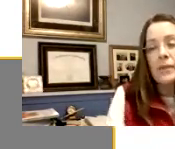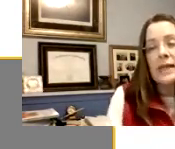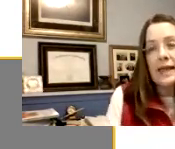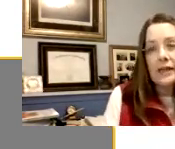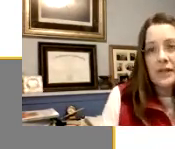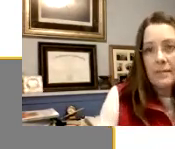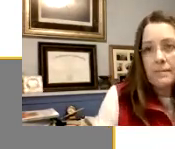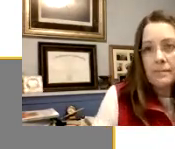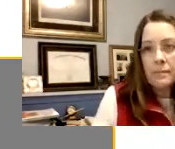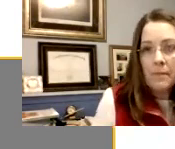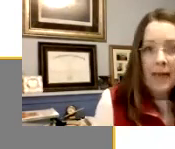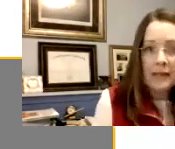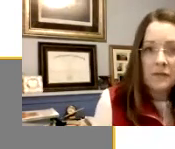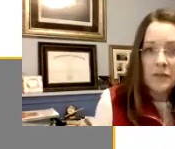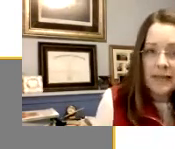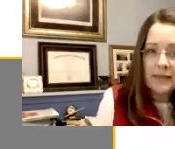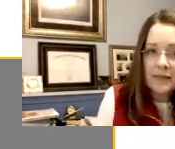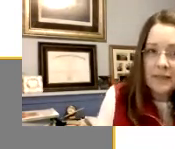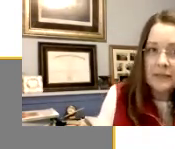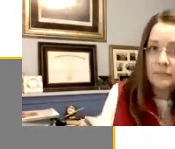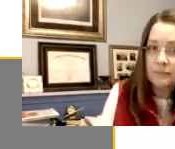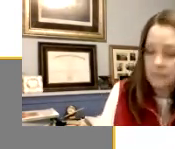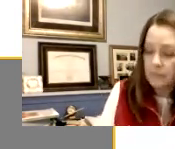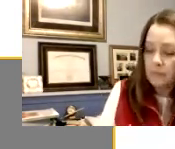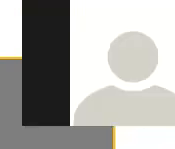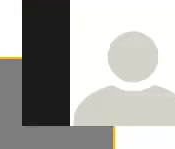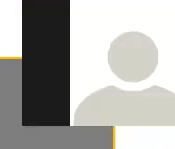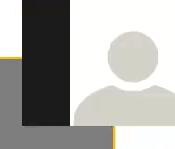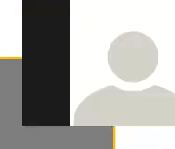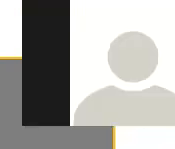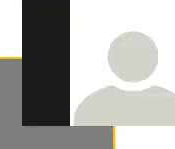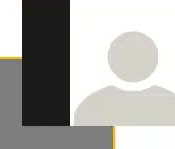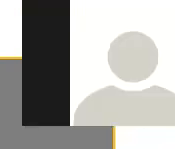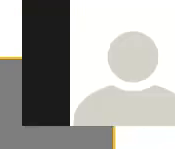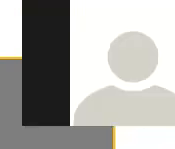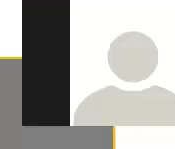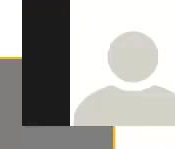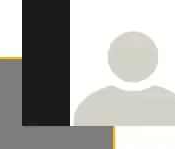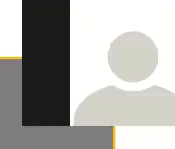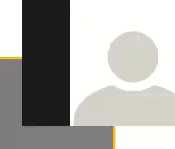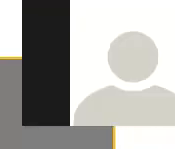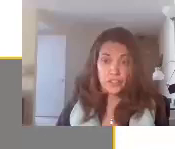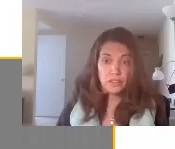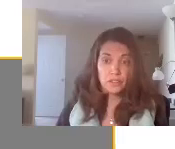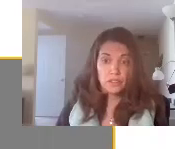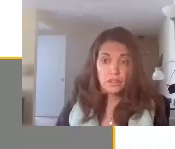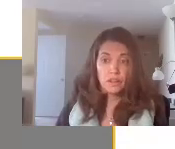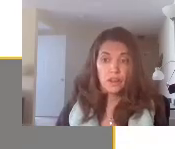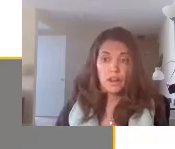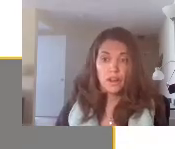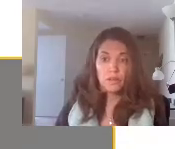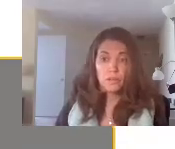can't re-engage them back into visual activities. Okay, thank you. You're welcome. Becky, there's some additional questions.